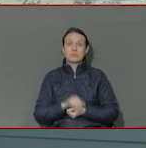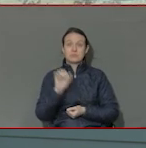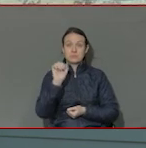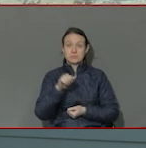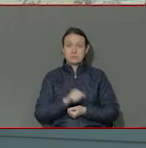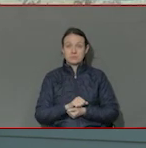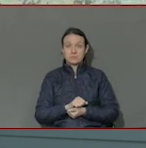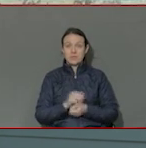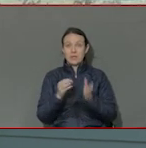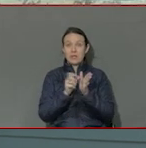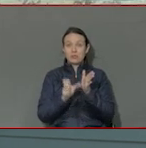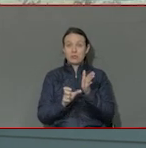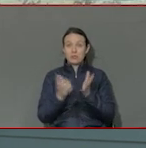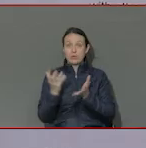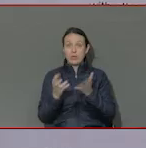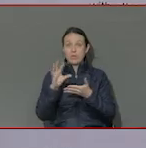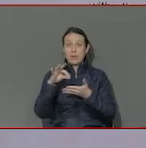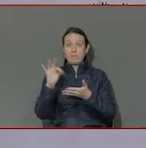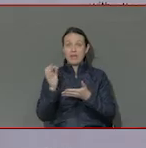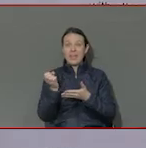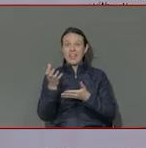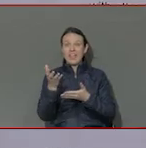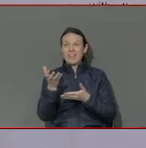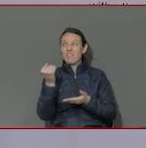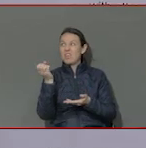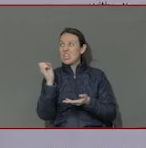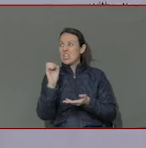Should a learner be allocated a mark if they write